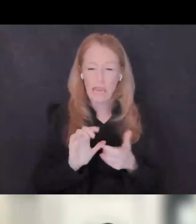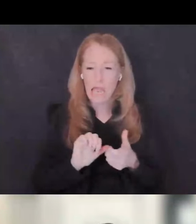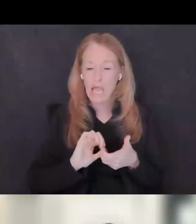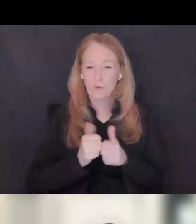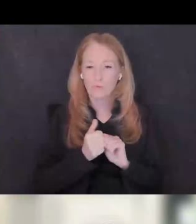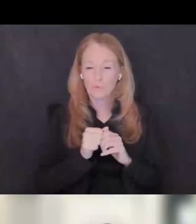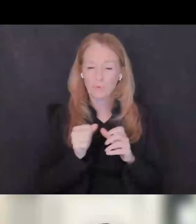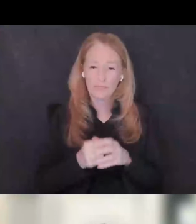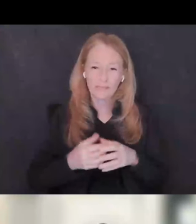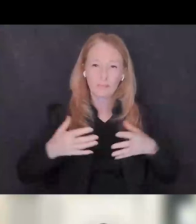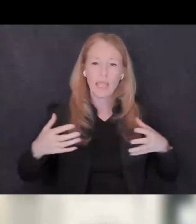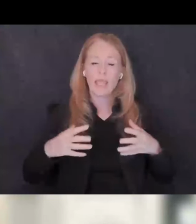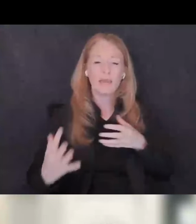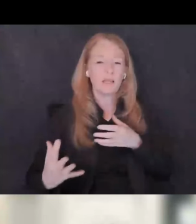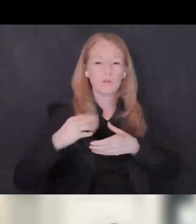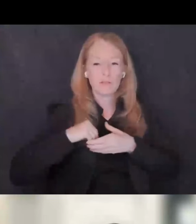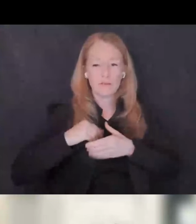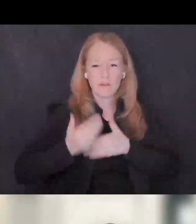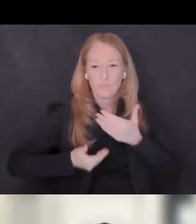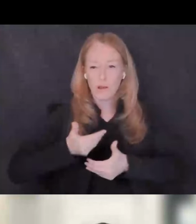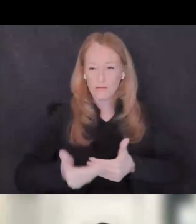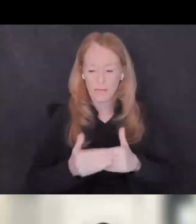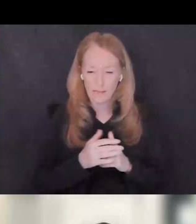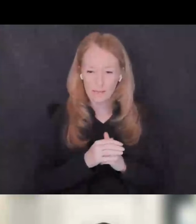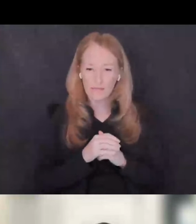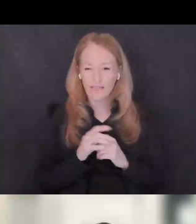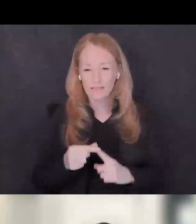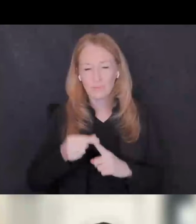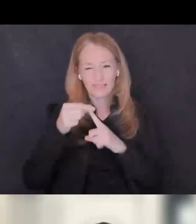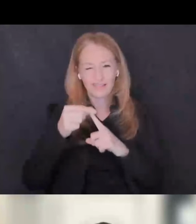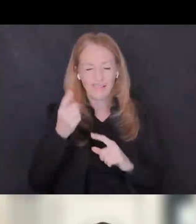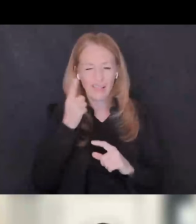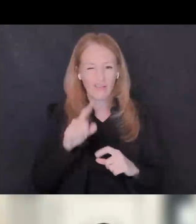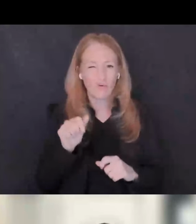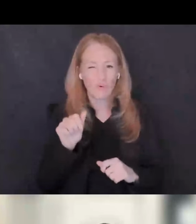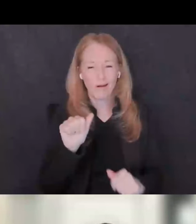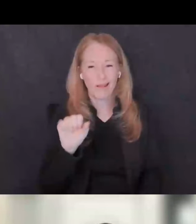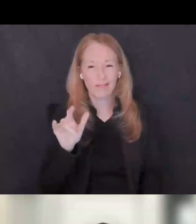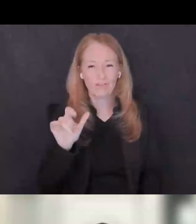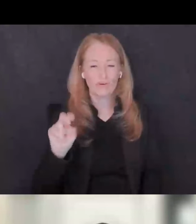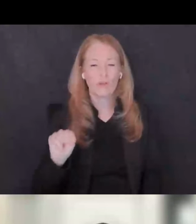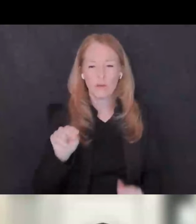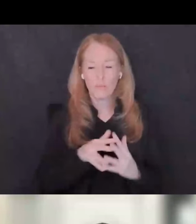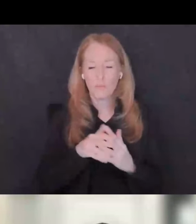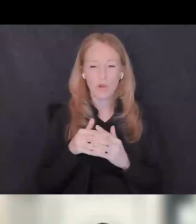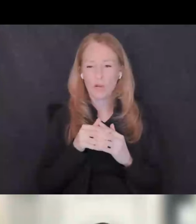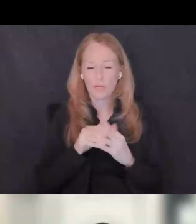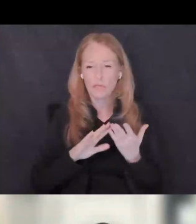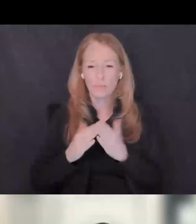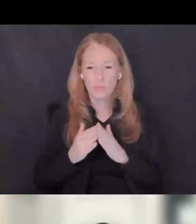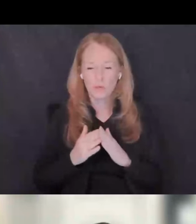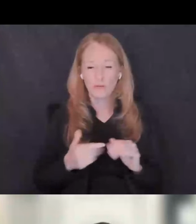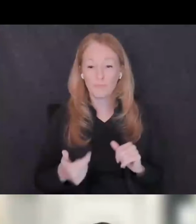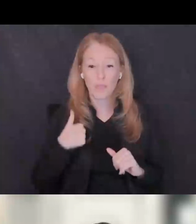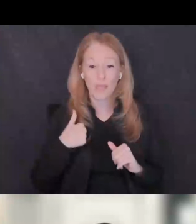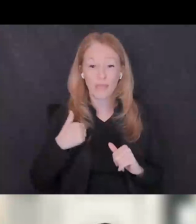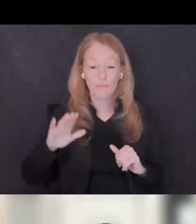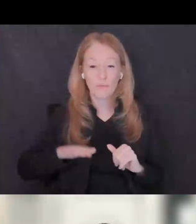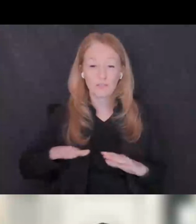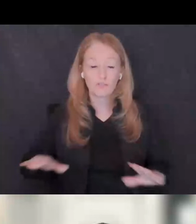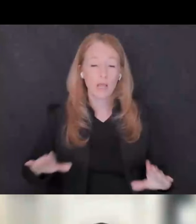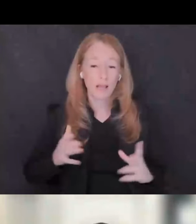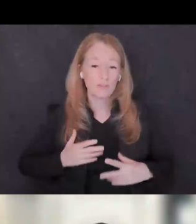practices, particularly for those in the Asian American communities. So I am a child survivor of loss.